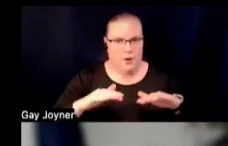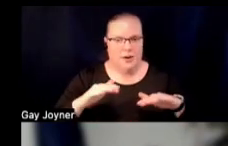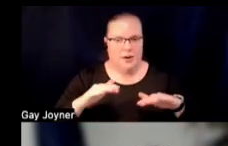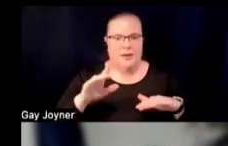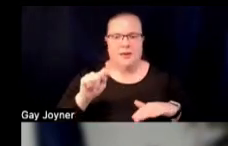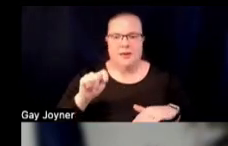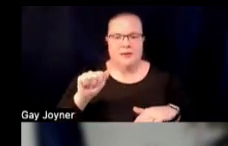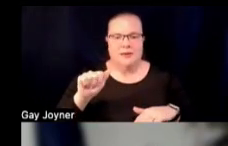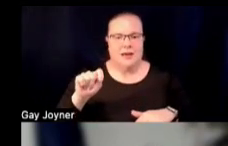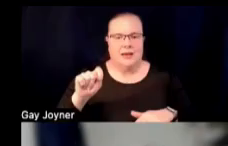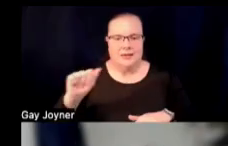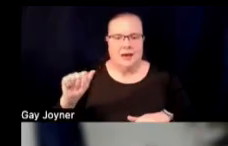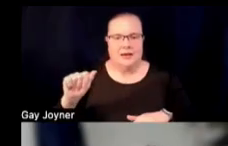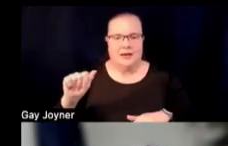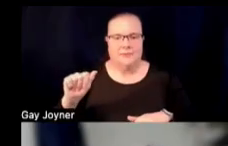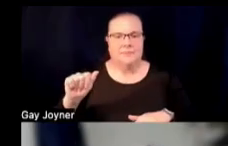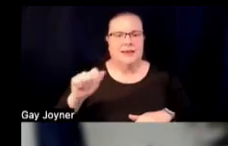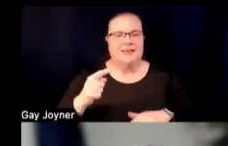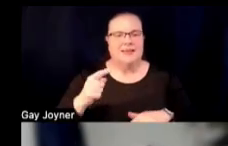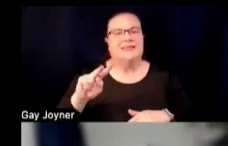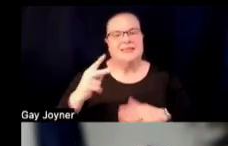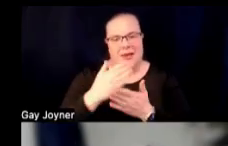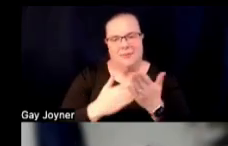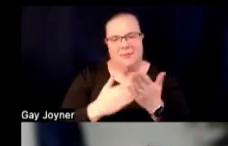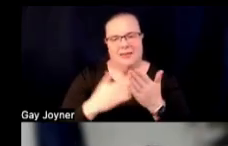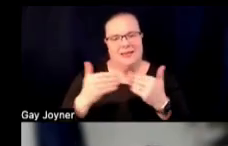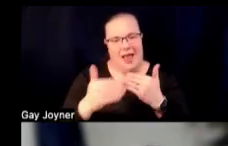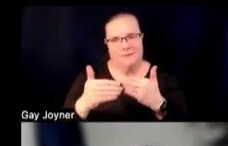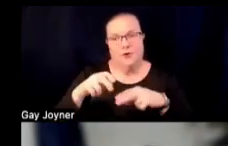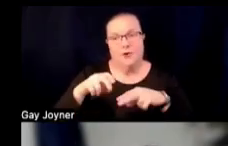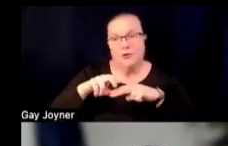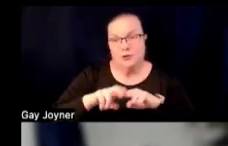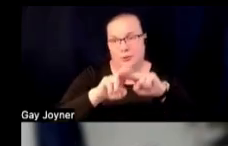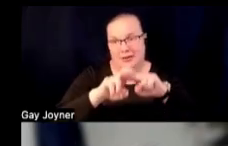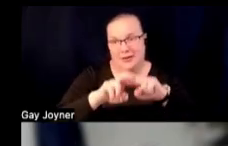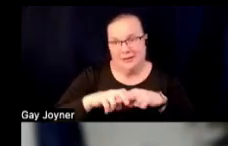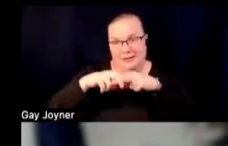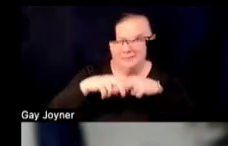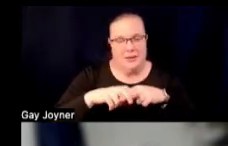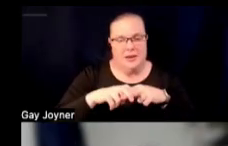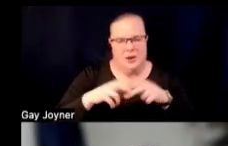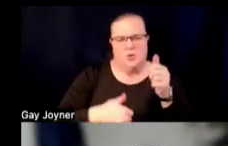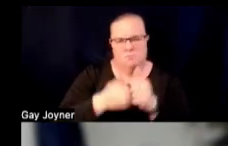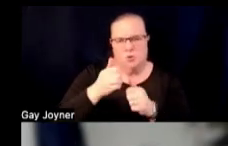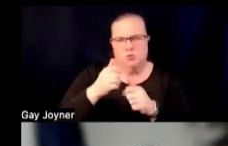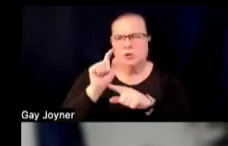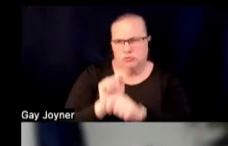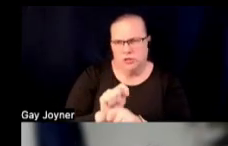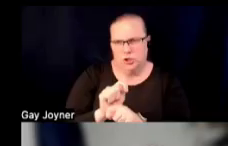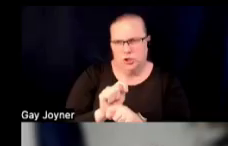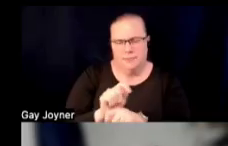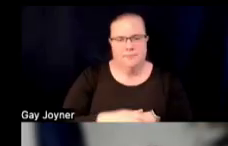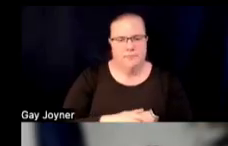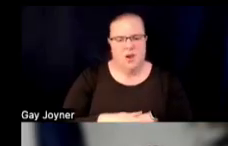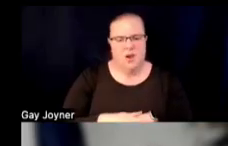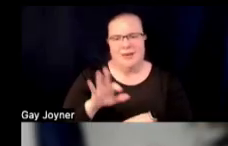this one is the second piece I did after the swing, where I was doing it mostly traditional. Well, I would say like